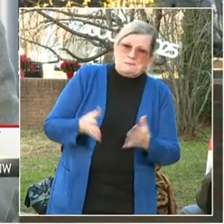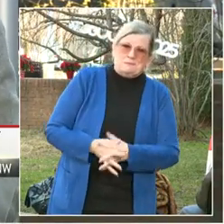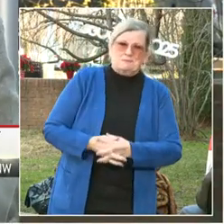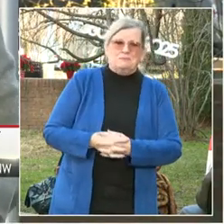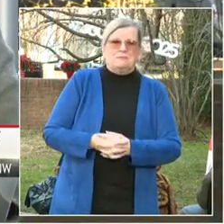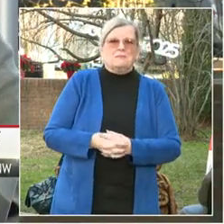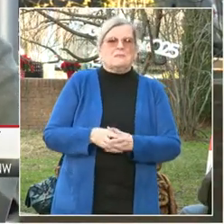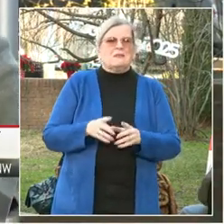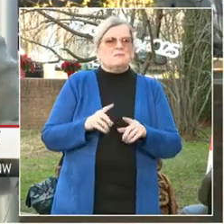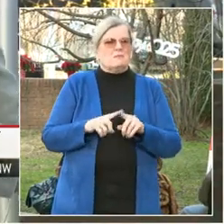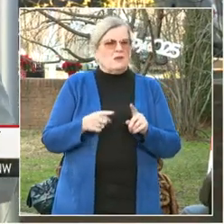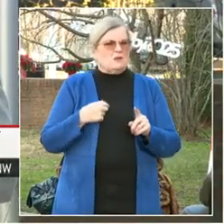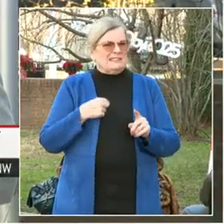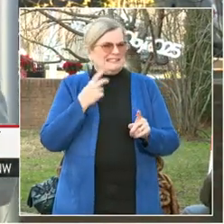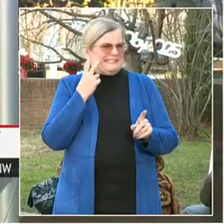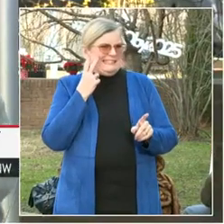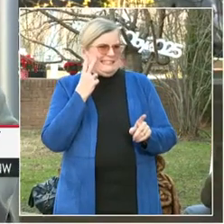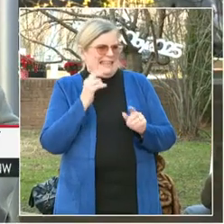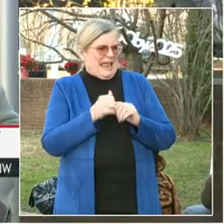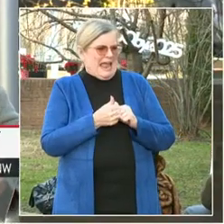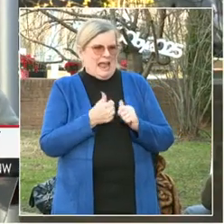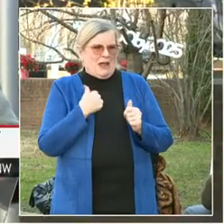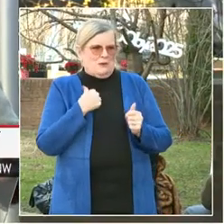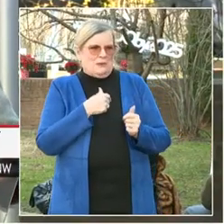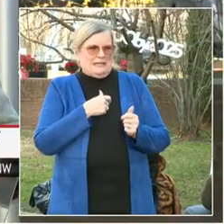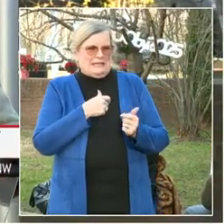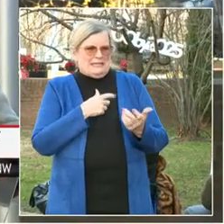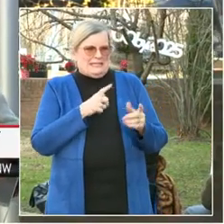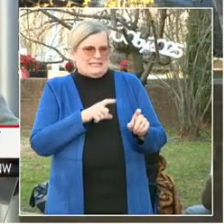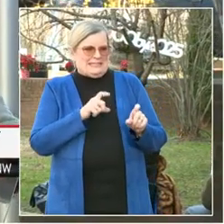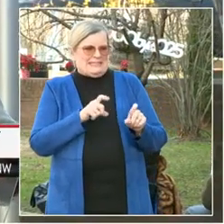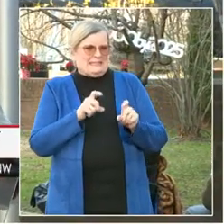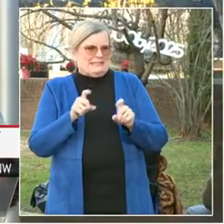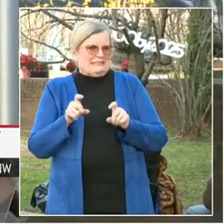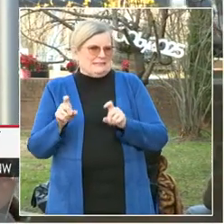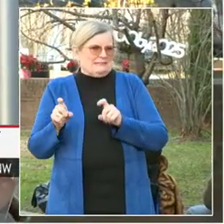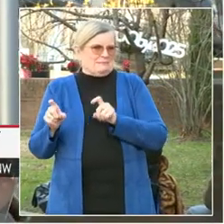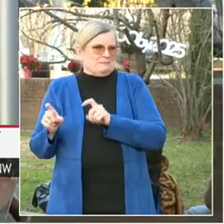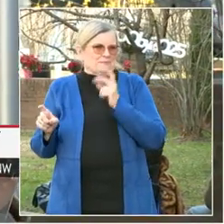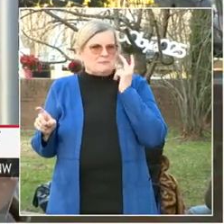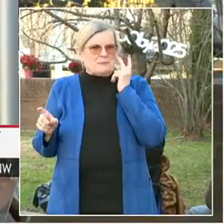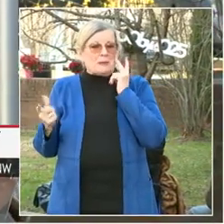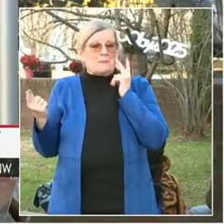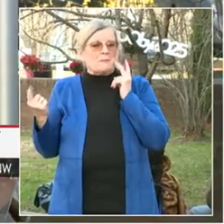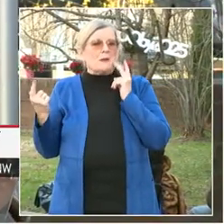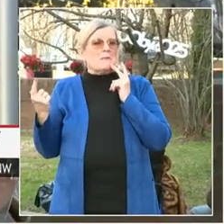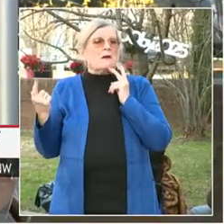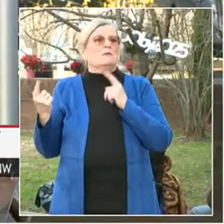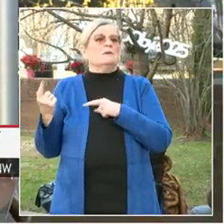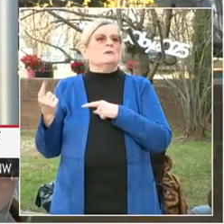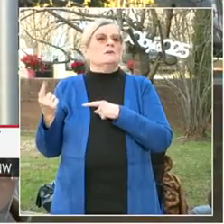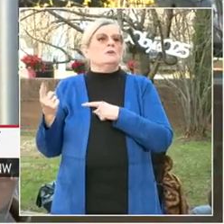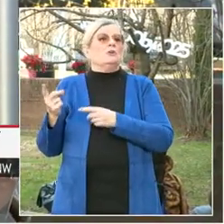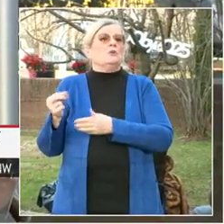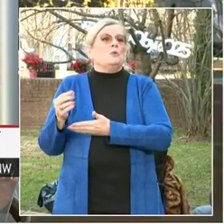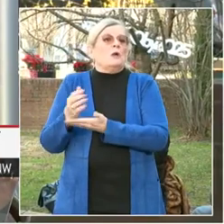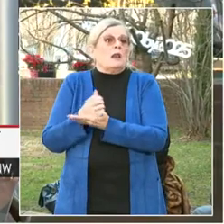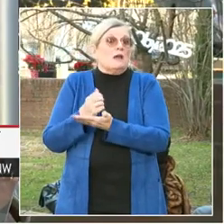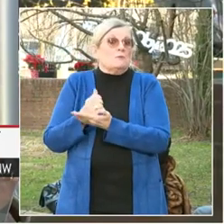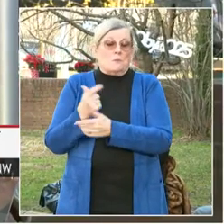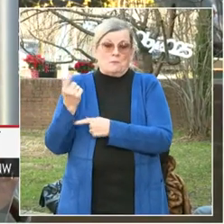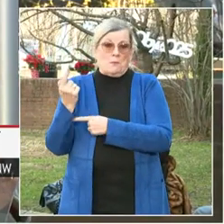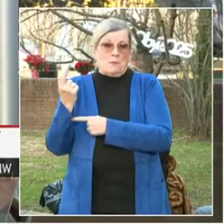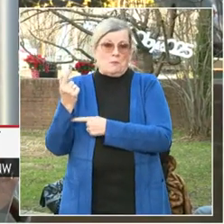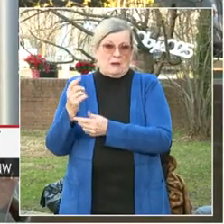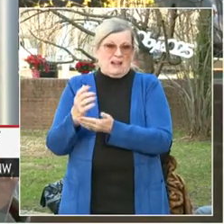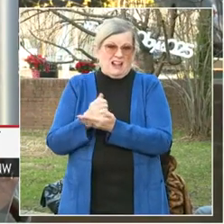it as is kind of testing, unfortunately. We collect those shell casings. And that helps